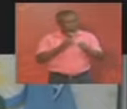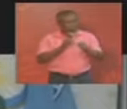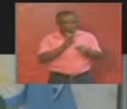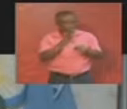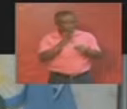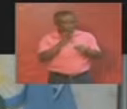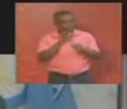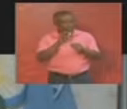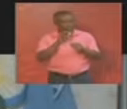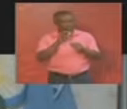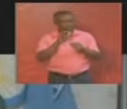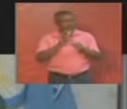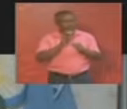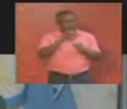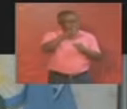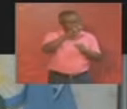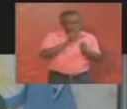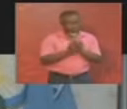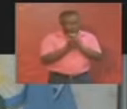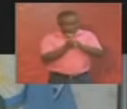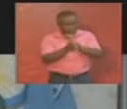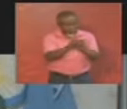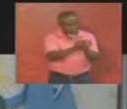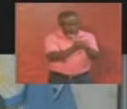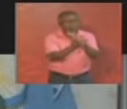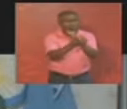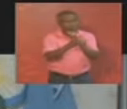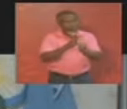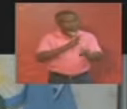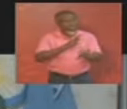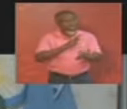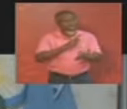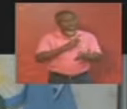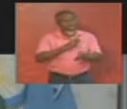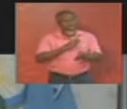are referring to border control between the islands, that doesn't exist.